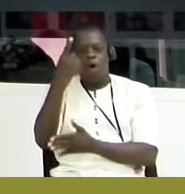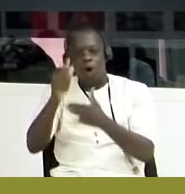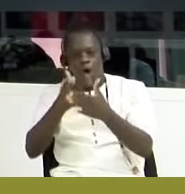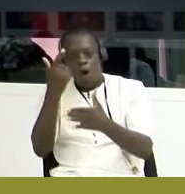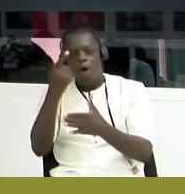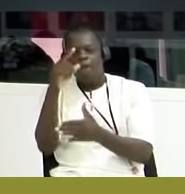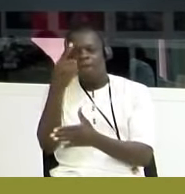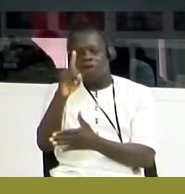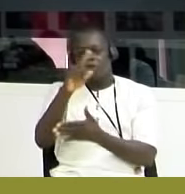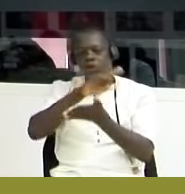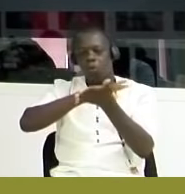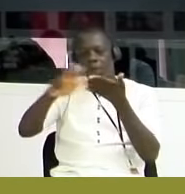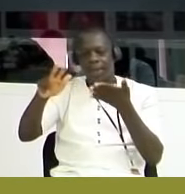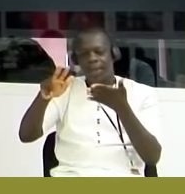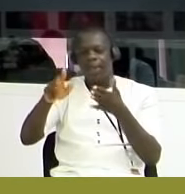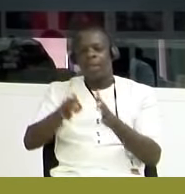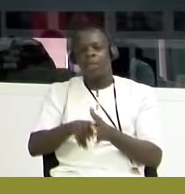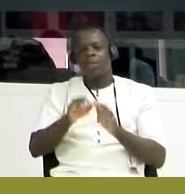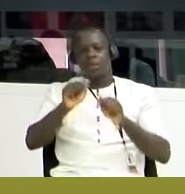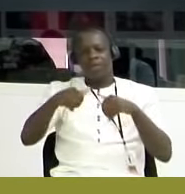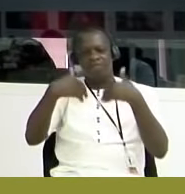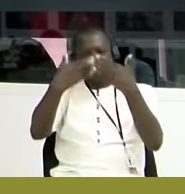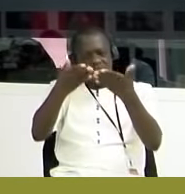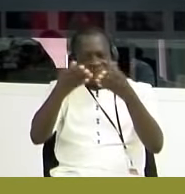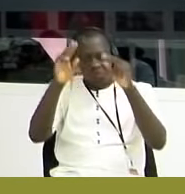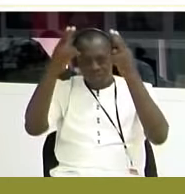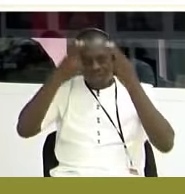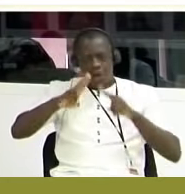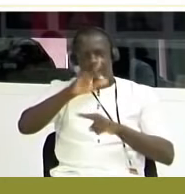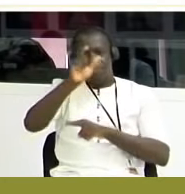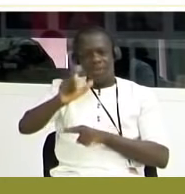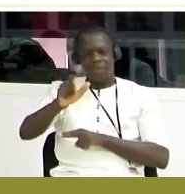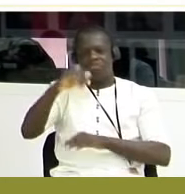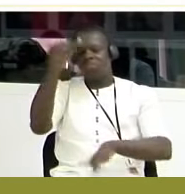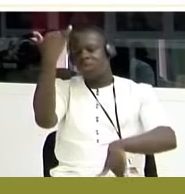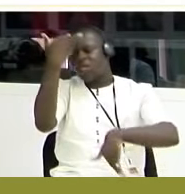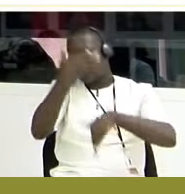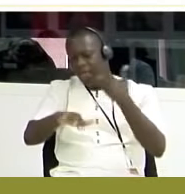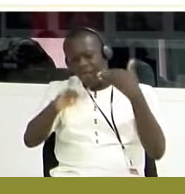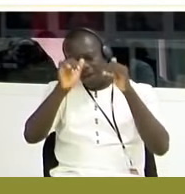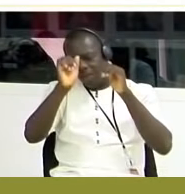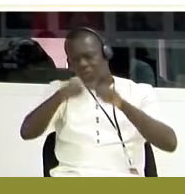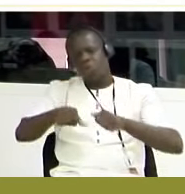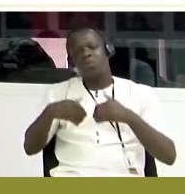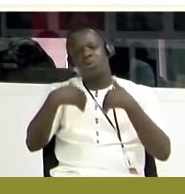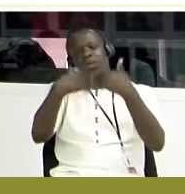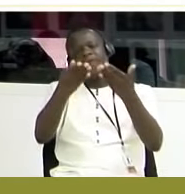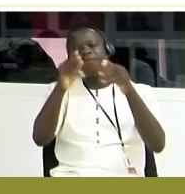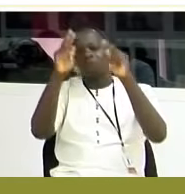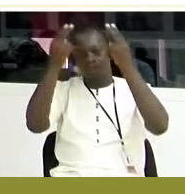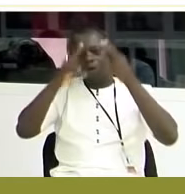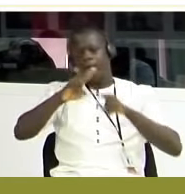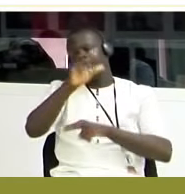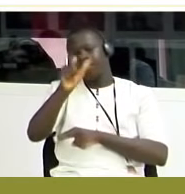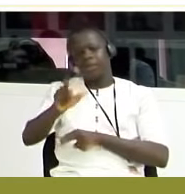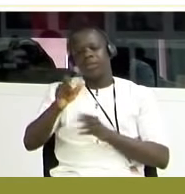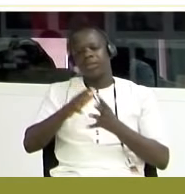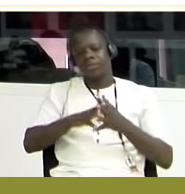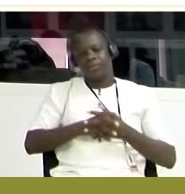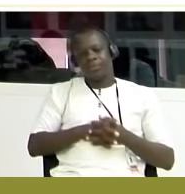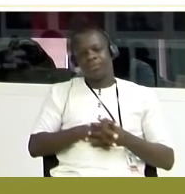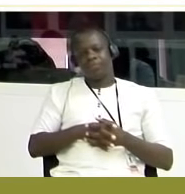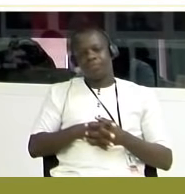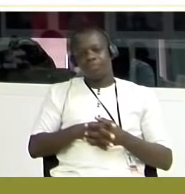you given access to a lawyer? We are not given access to a lawyer. Were you at